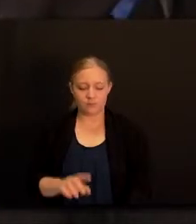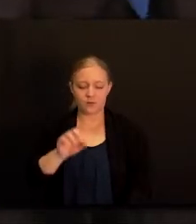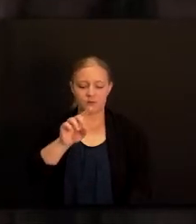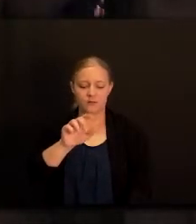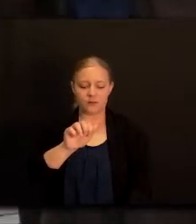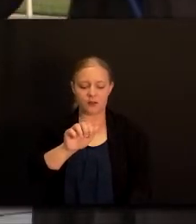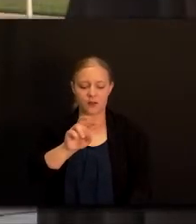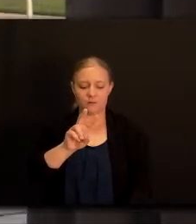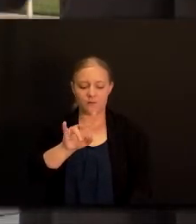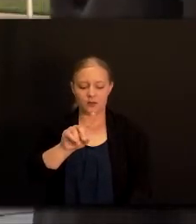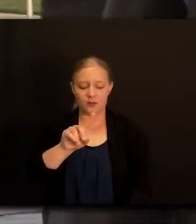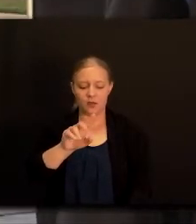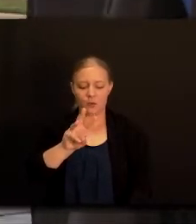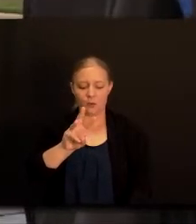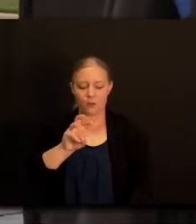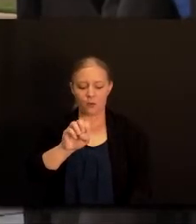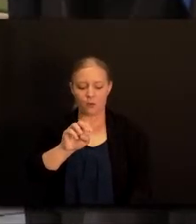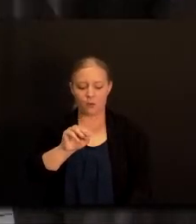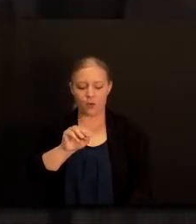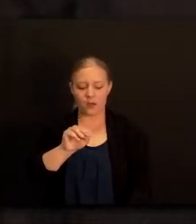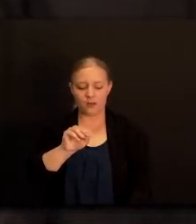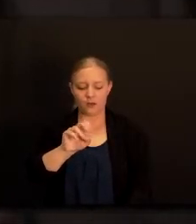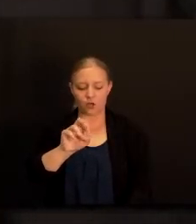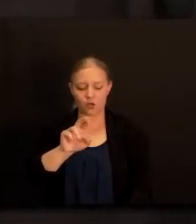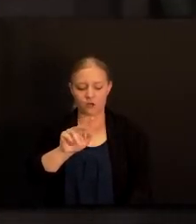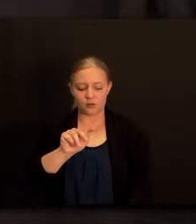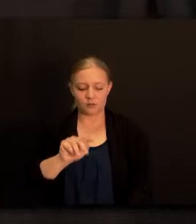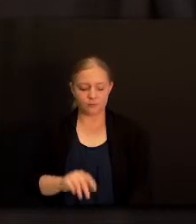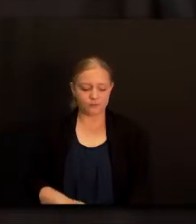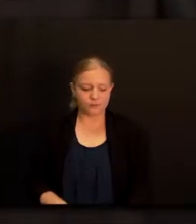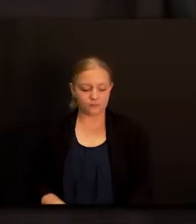David Stephen Weinert.